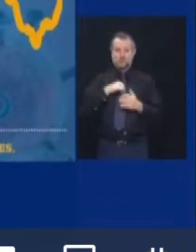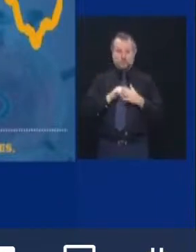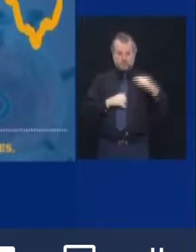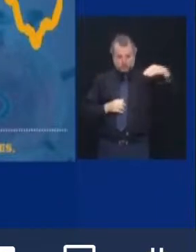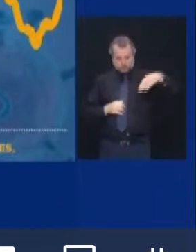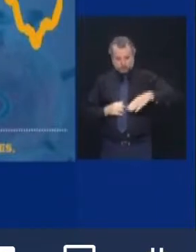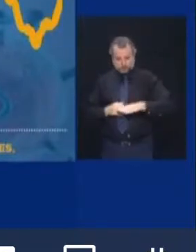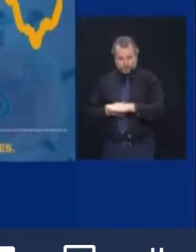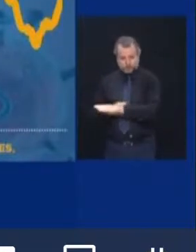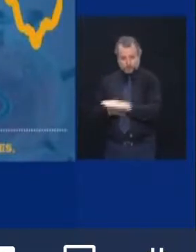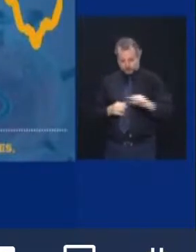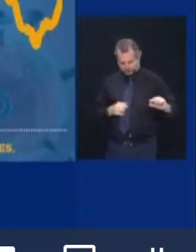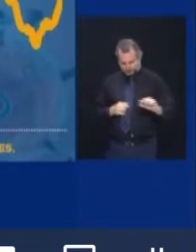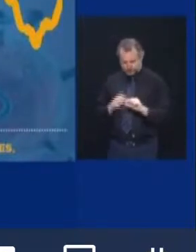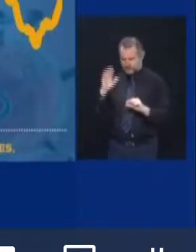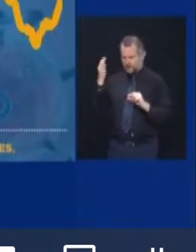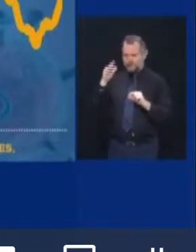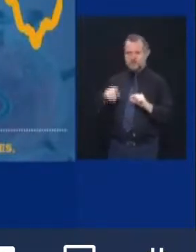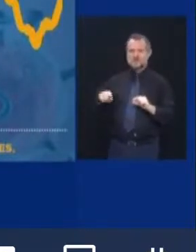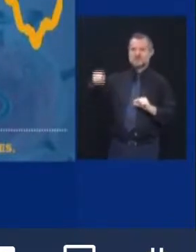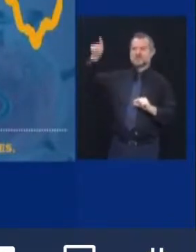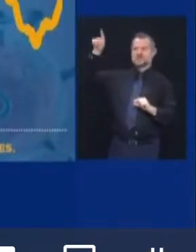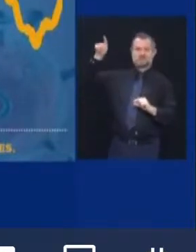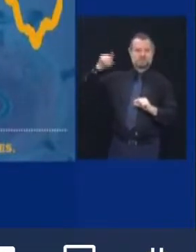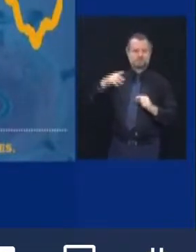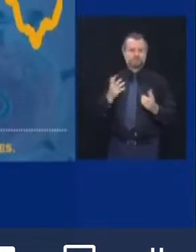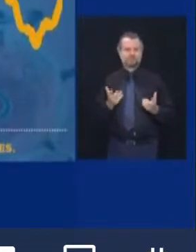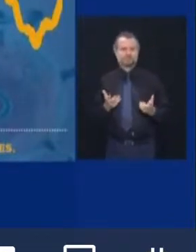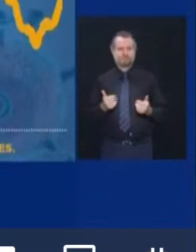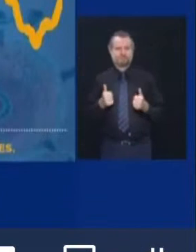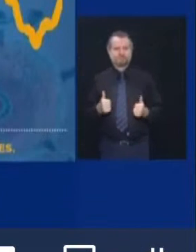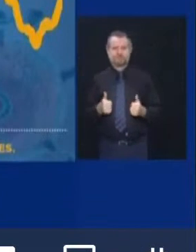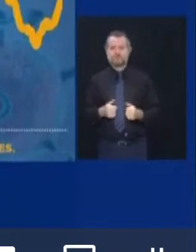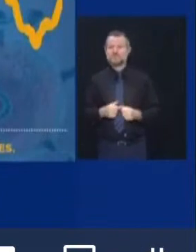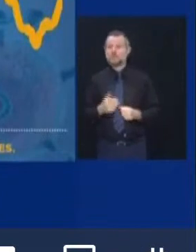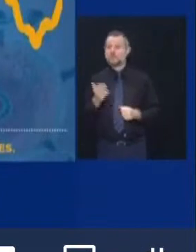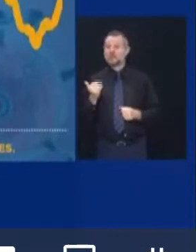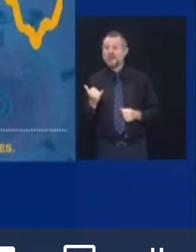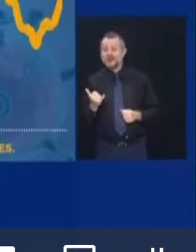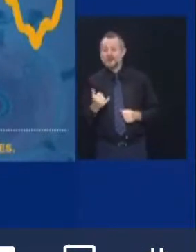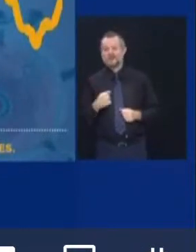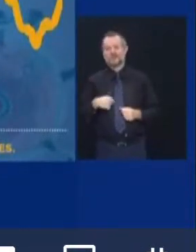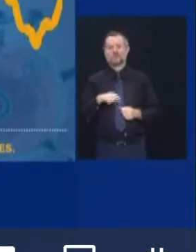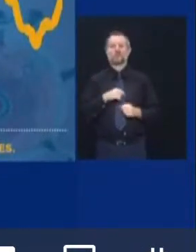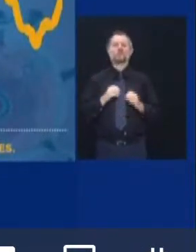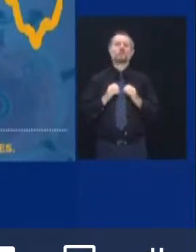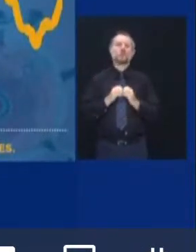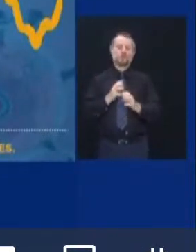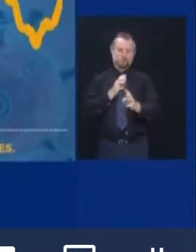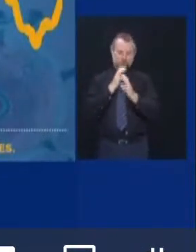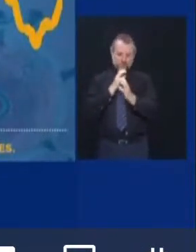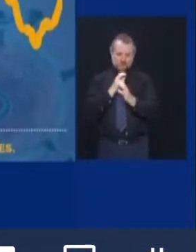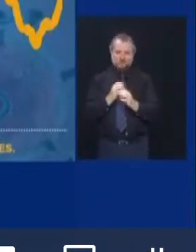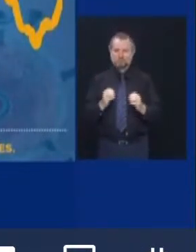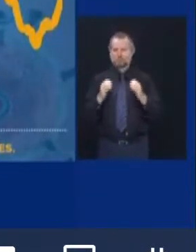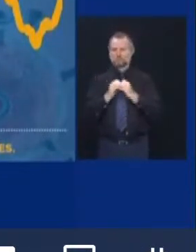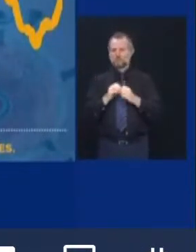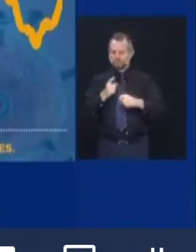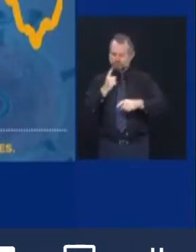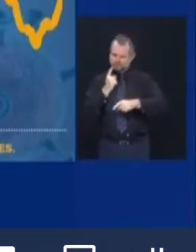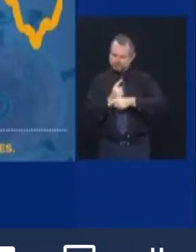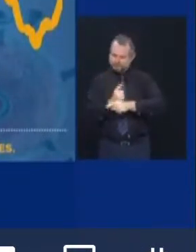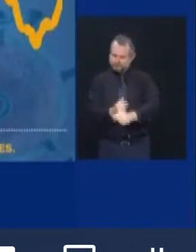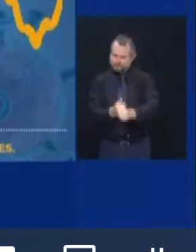much better. Frankly, we're much more rigorous and disciplined than the other states. And